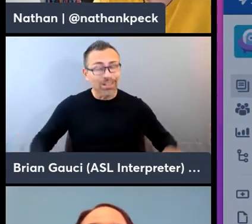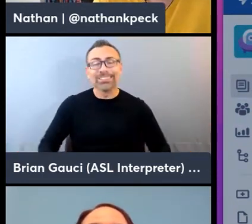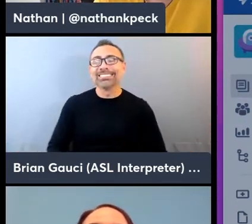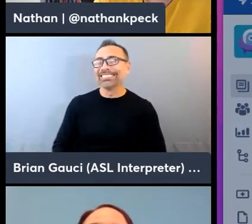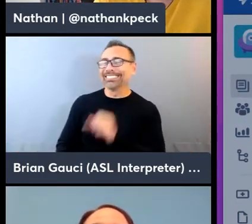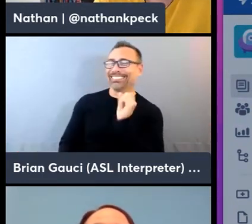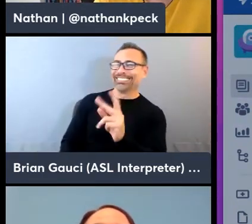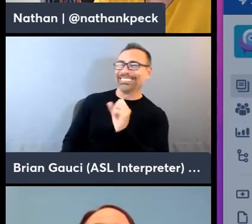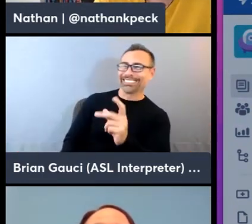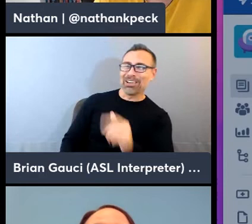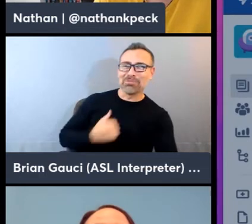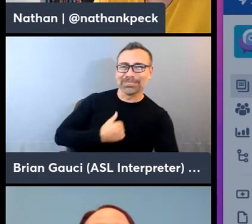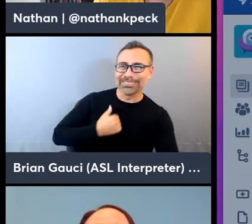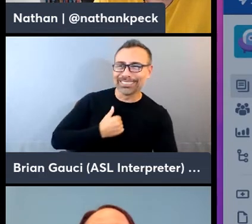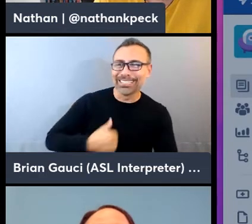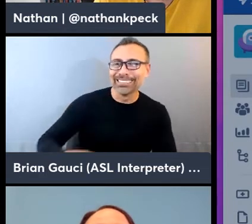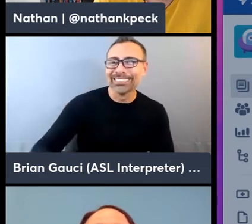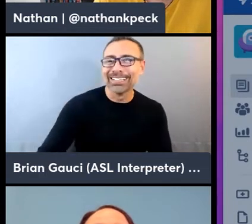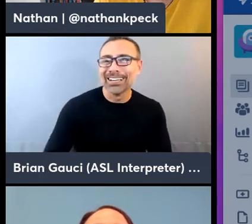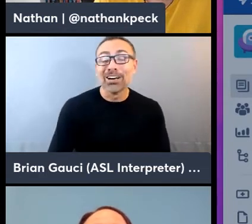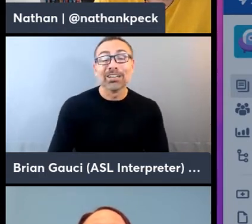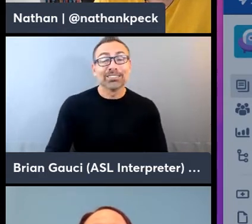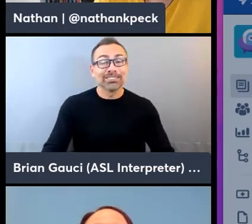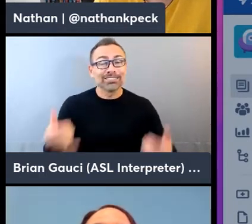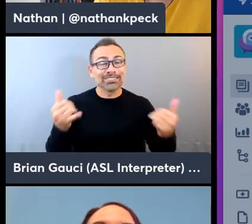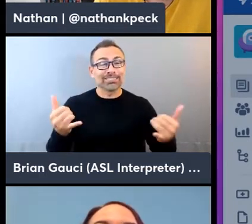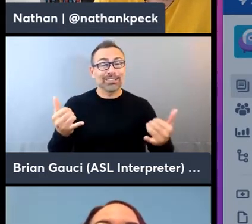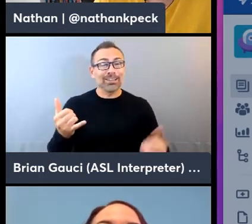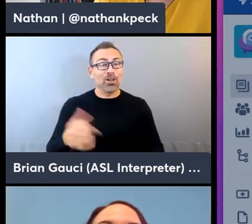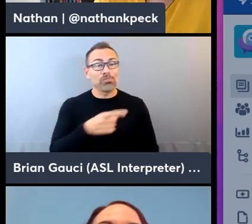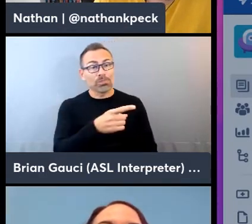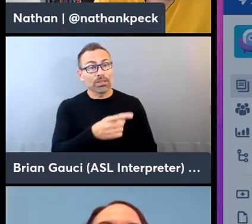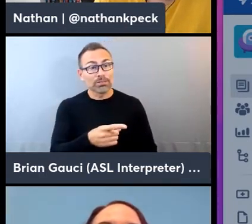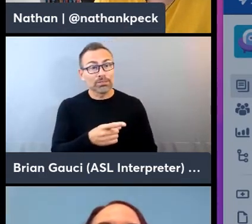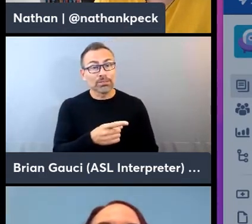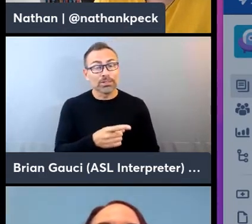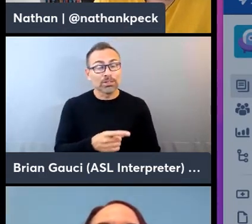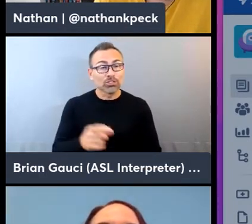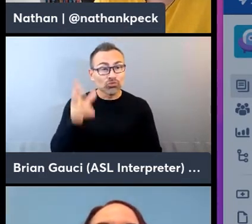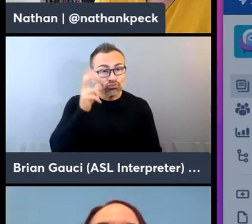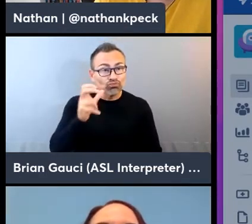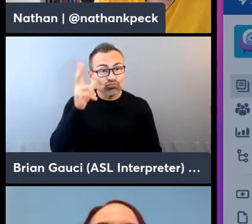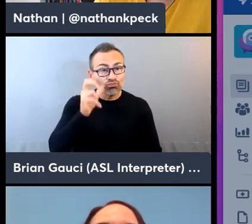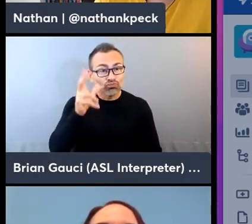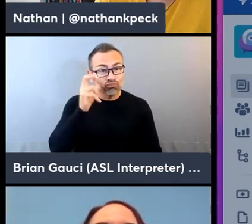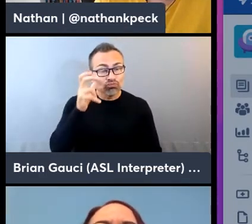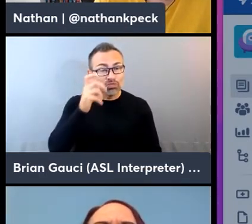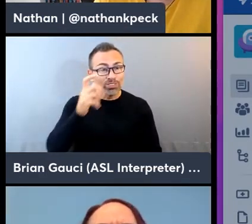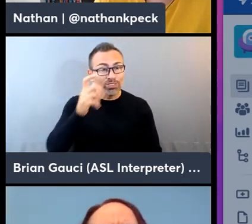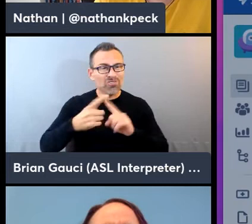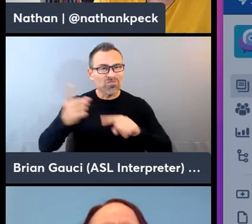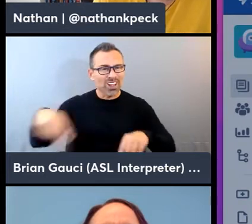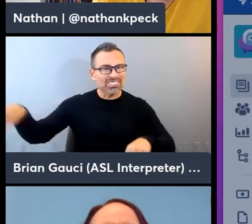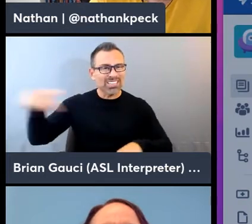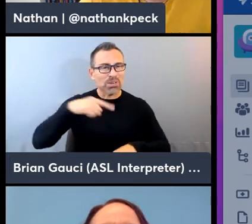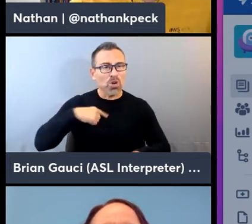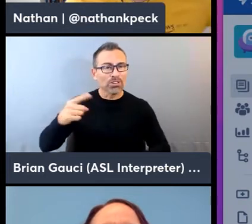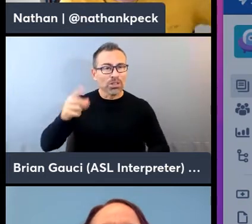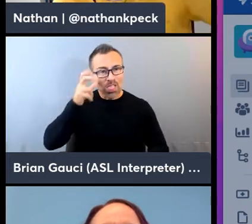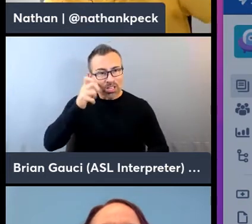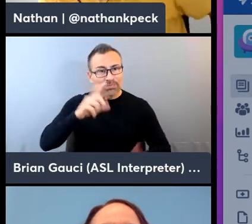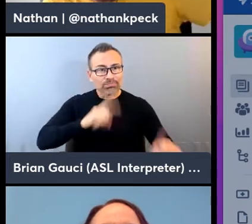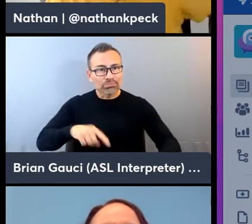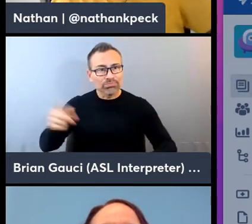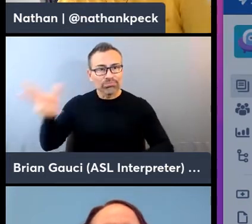It didn't get good? Okay, I'm so sorry. She So what I'm going to listens do to now all my is, family members that come over and like they can give her commands, but she doesn't listen to me. I think it's